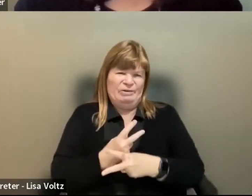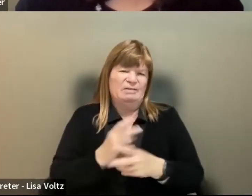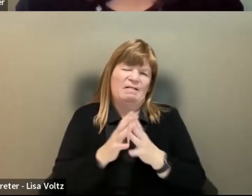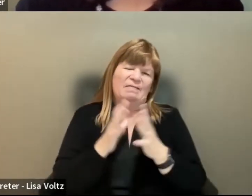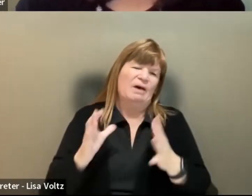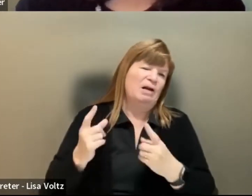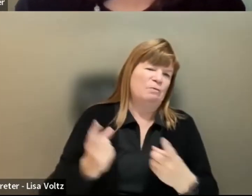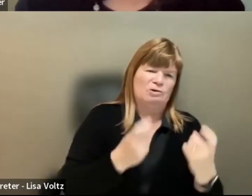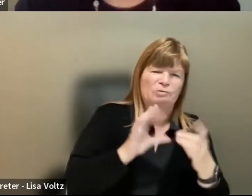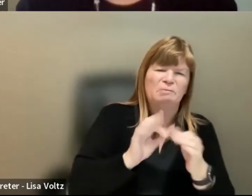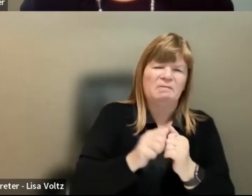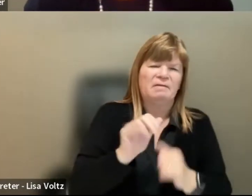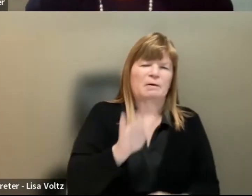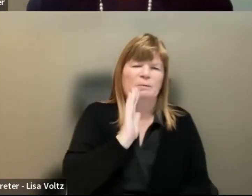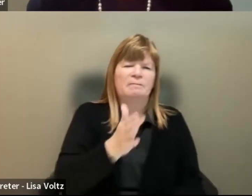on the table about that.